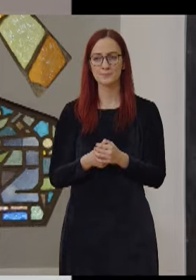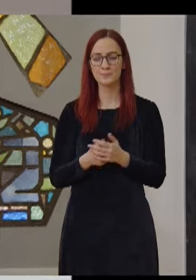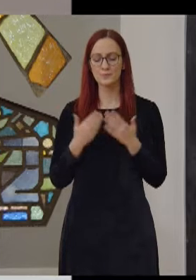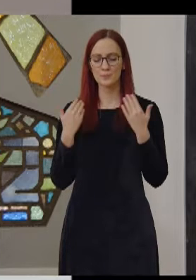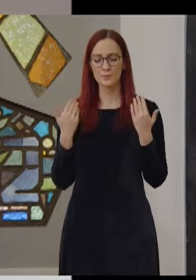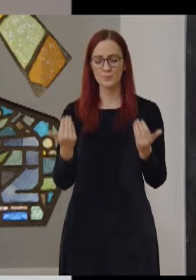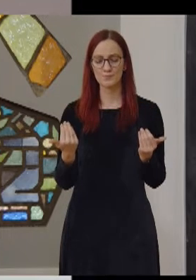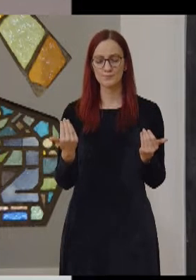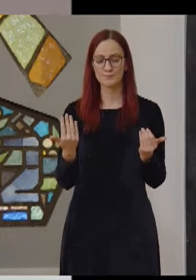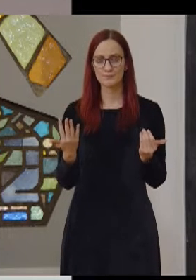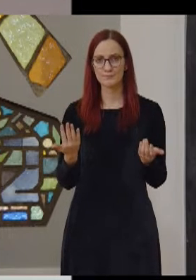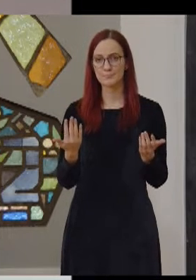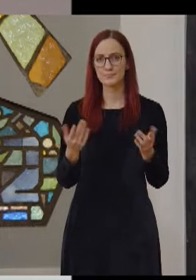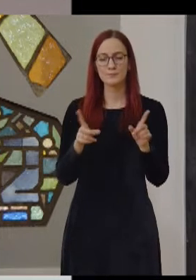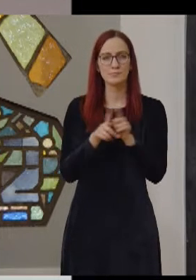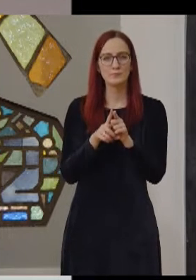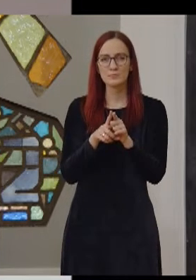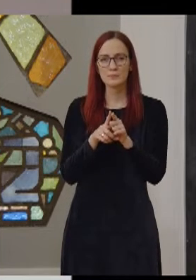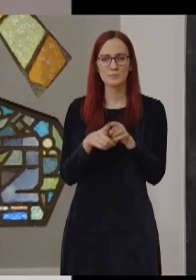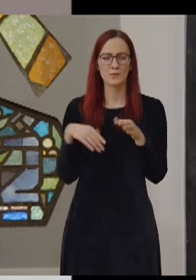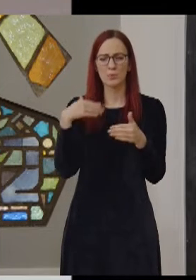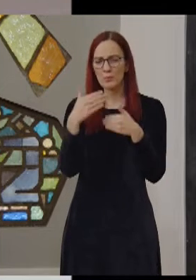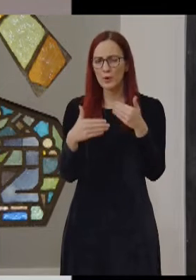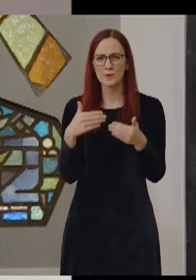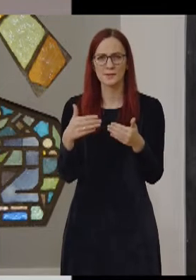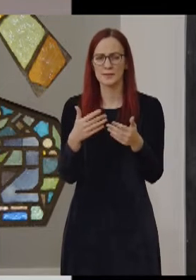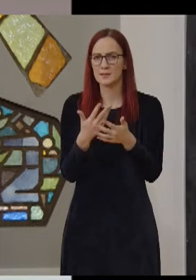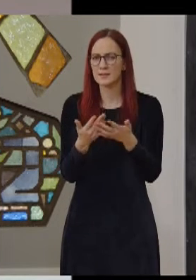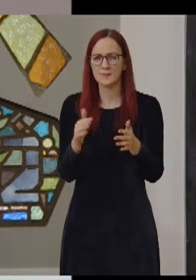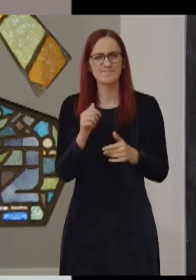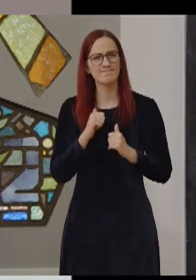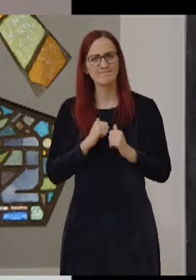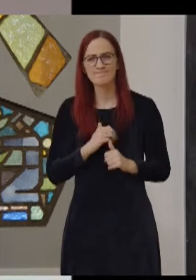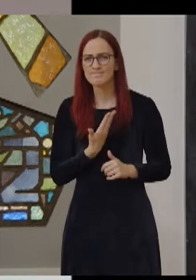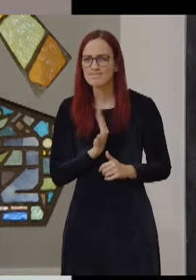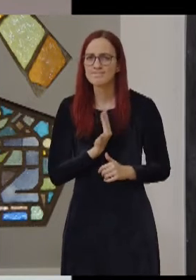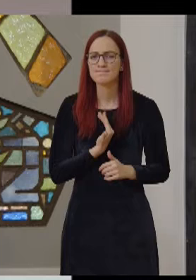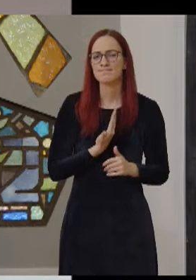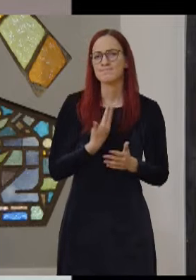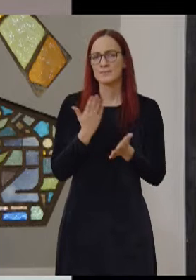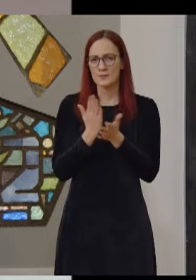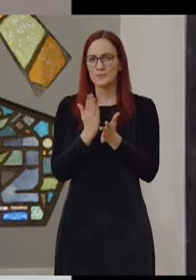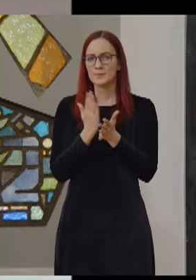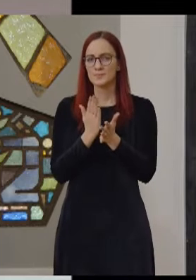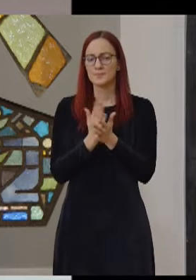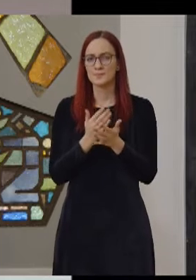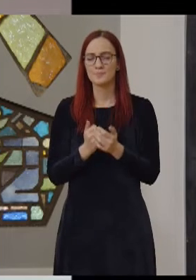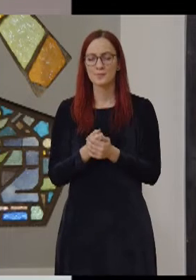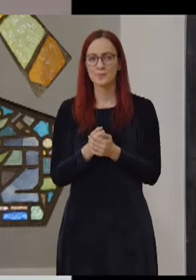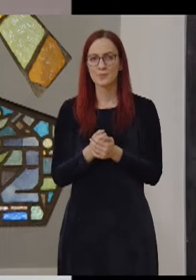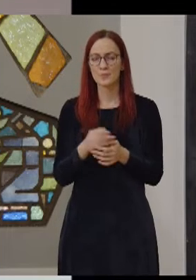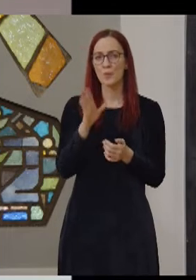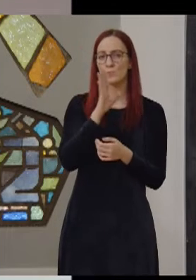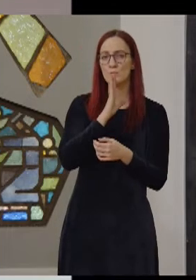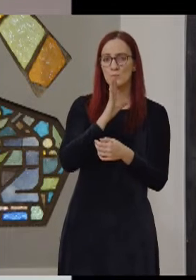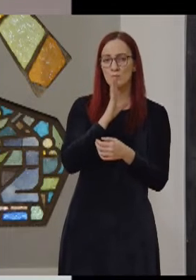perceptions are rather opposite. So these are the parallel processes that are taking place across the world, and I'm